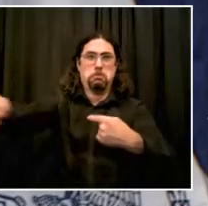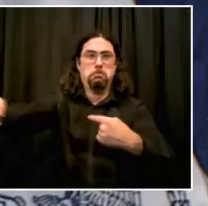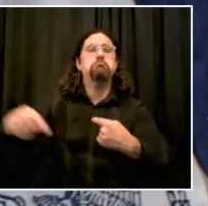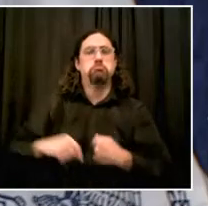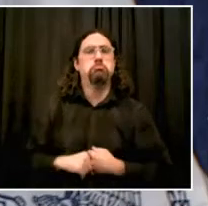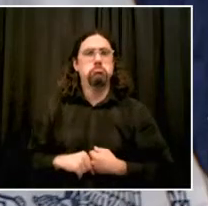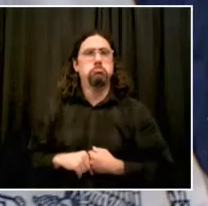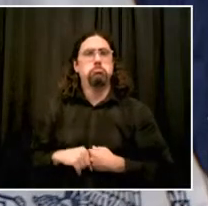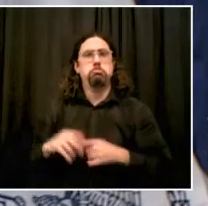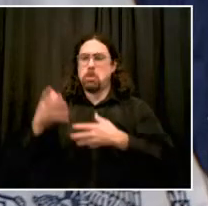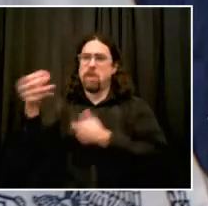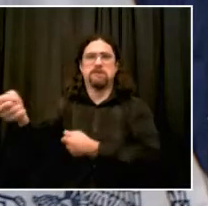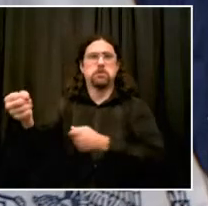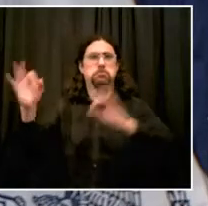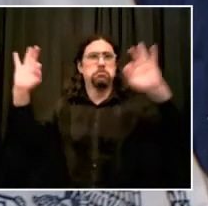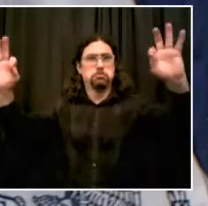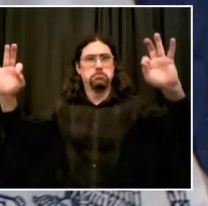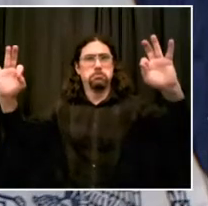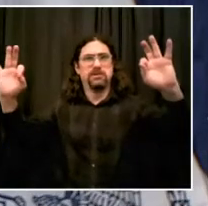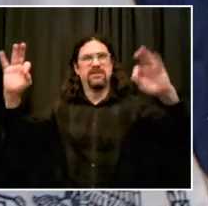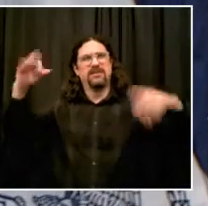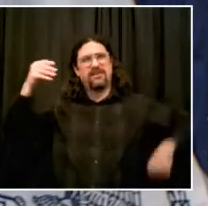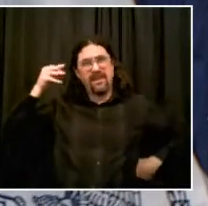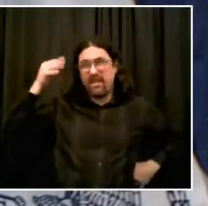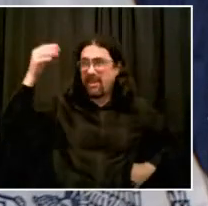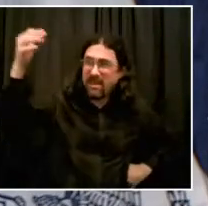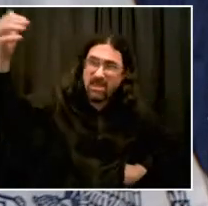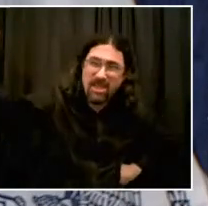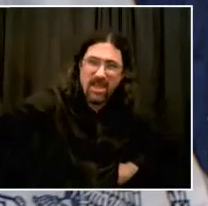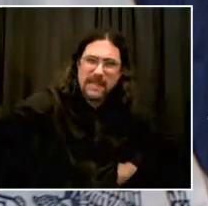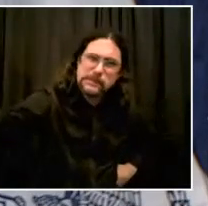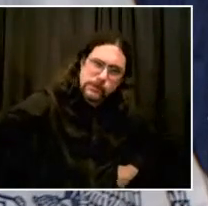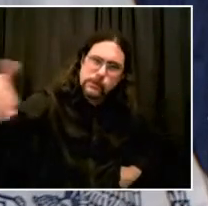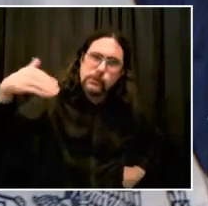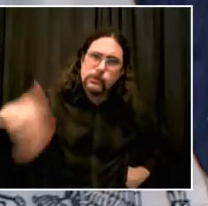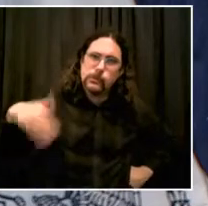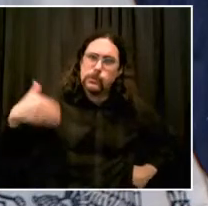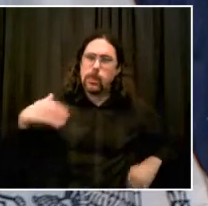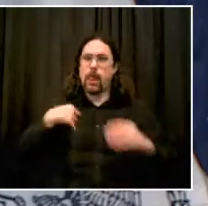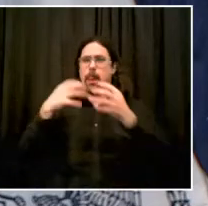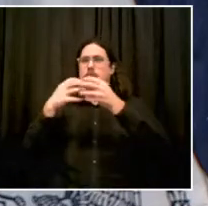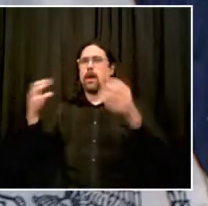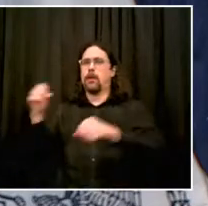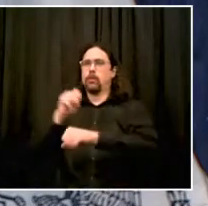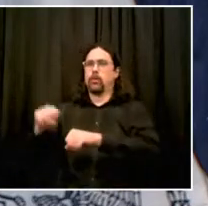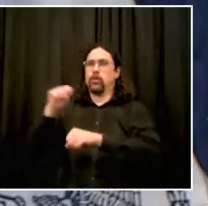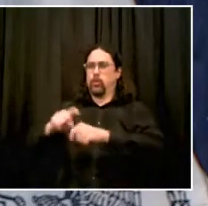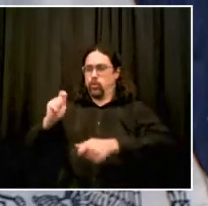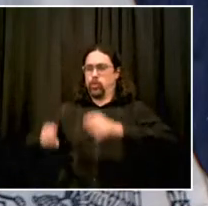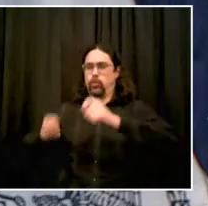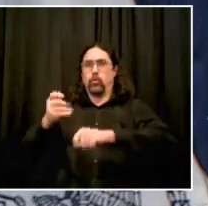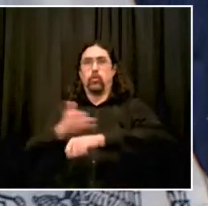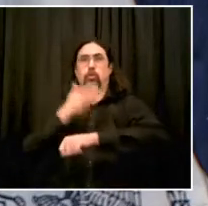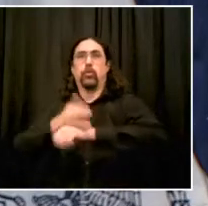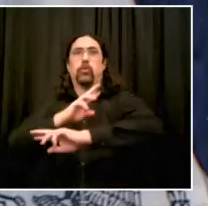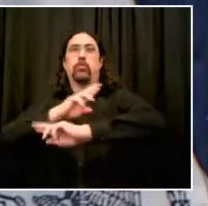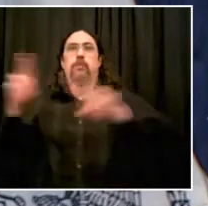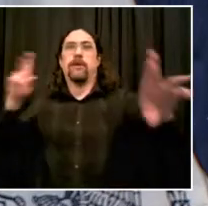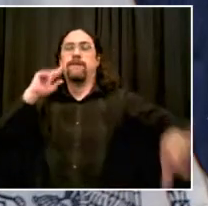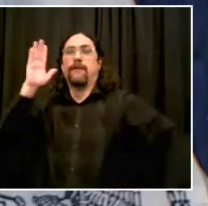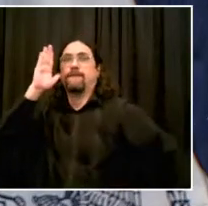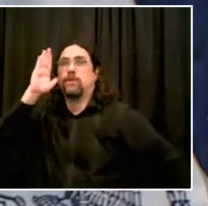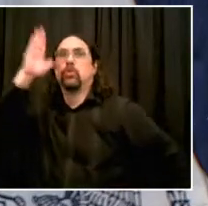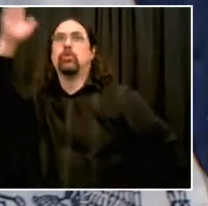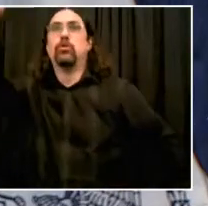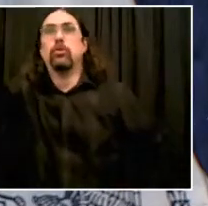change how our buildings handle their energy needs. There's so much we have to do in this city, but we have to fight global warming, go to the root cause